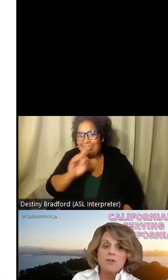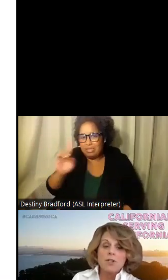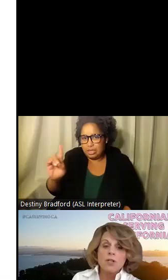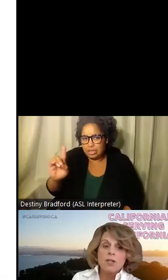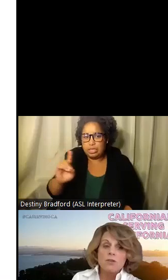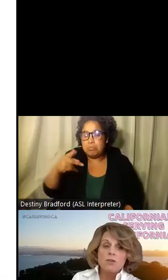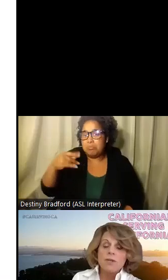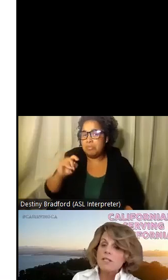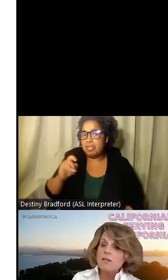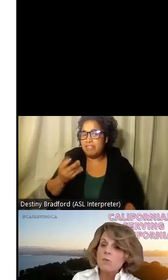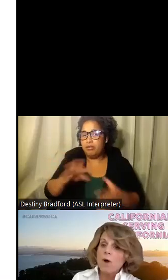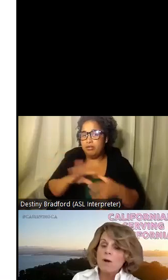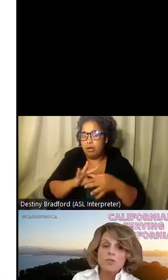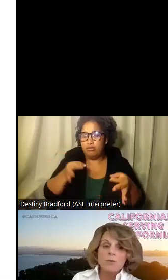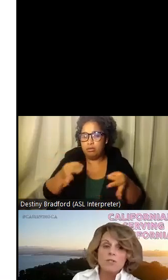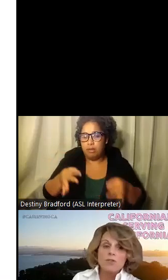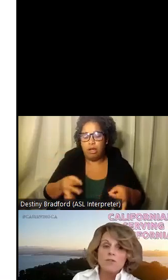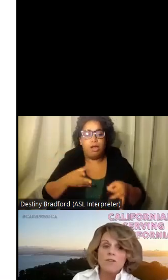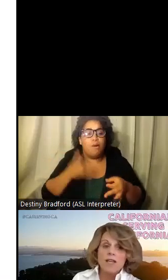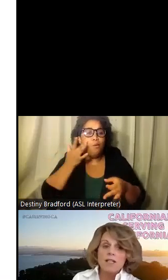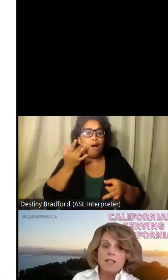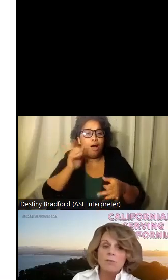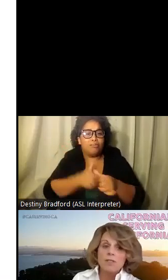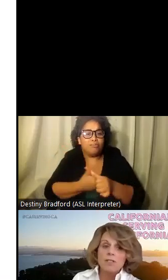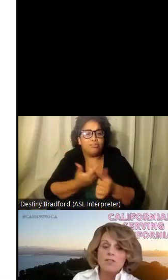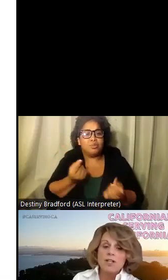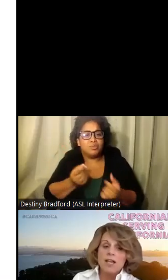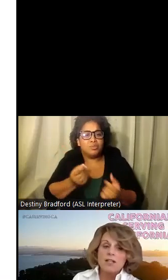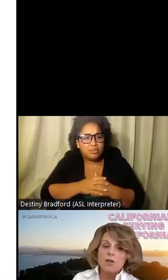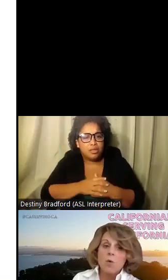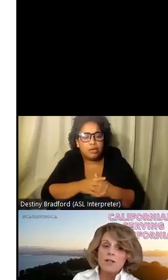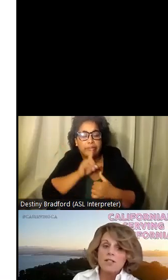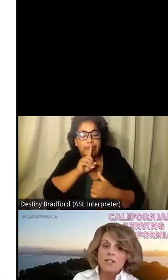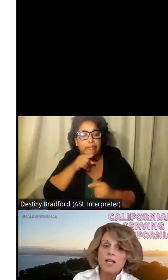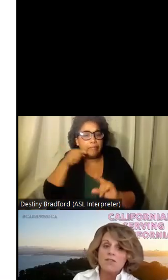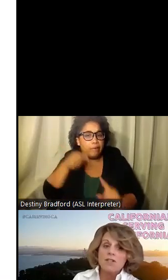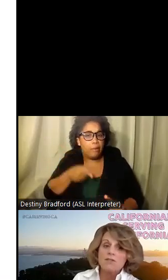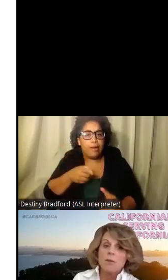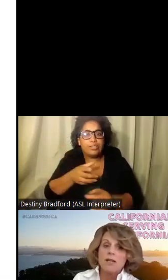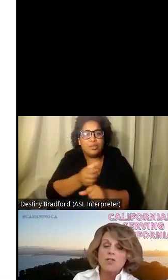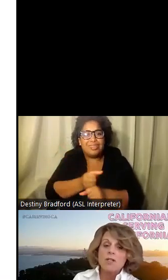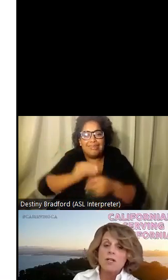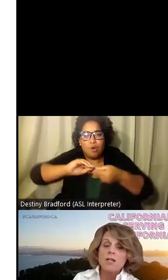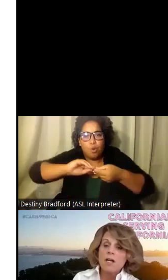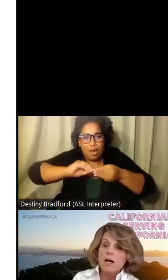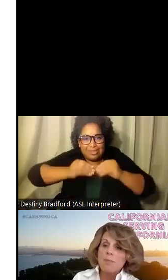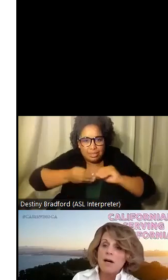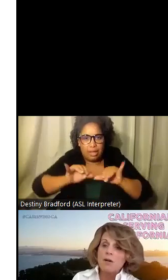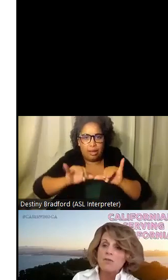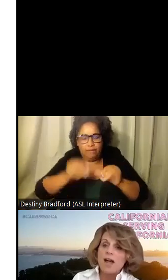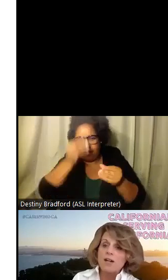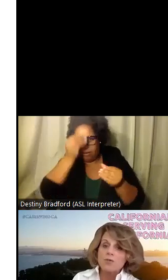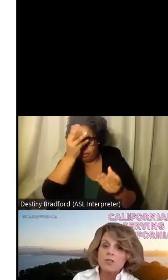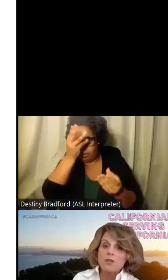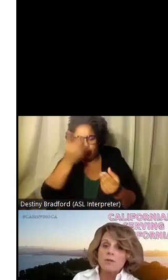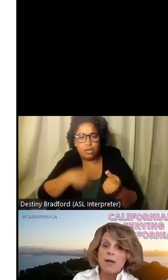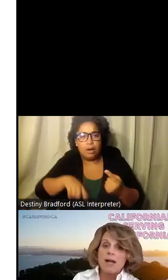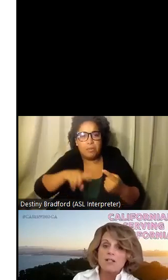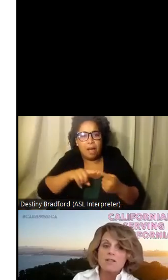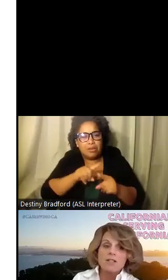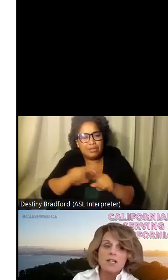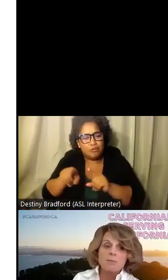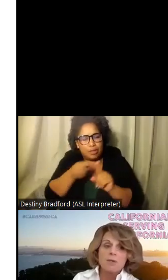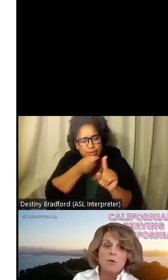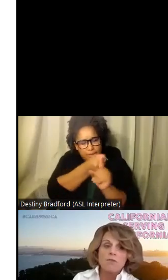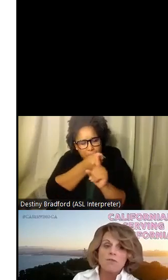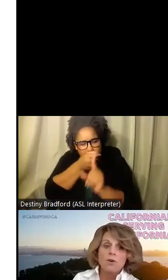Pete covered the reason why we're doing the survey. It really is to get quantitative information about factors that are